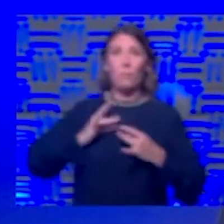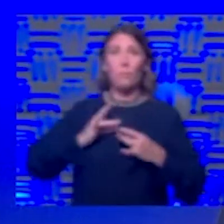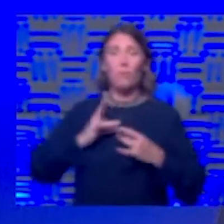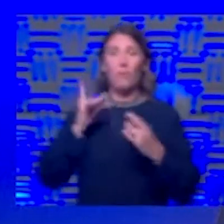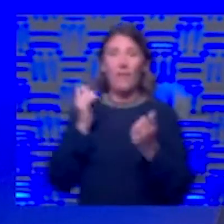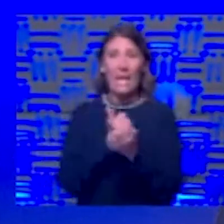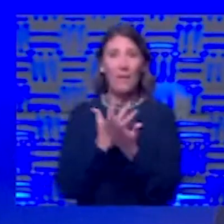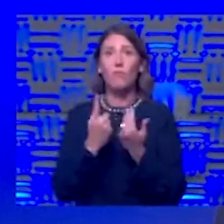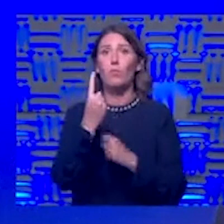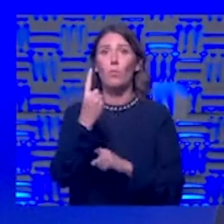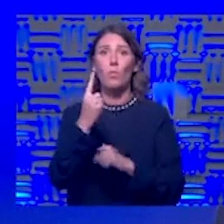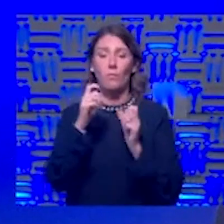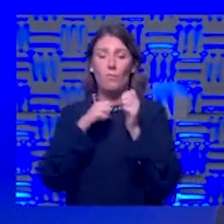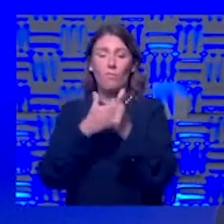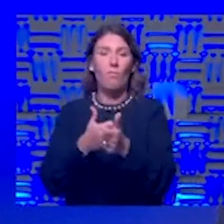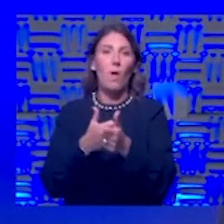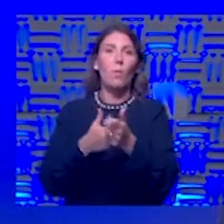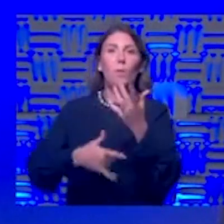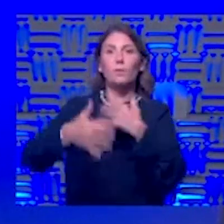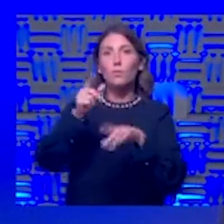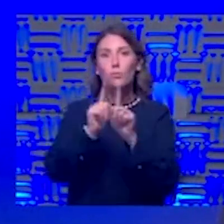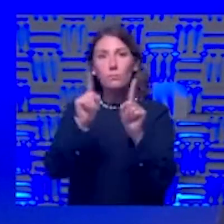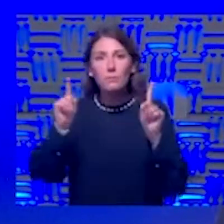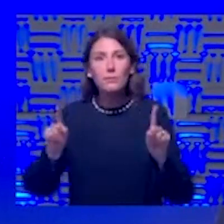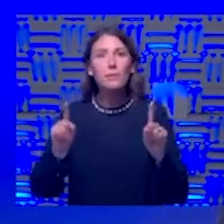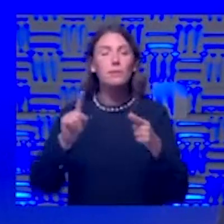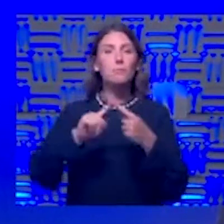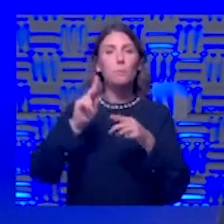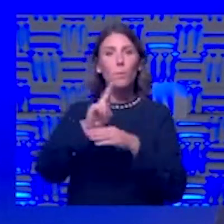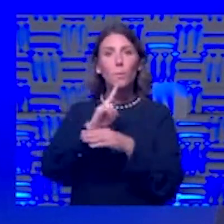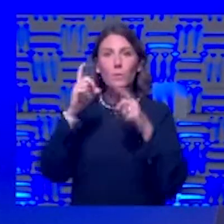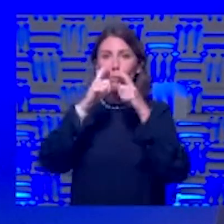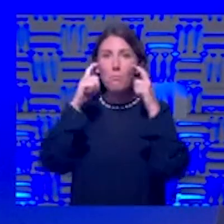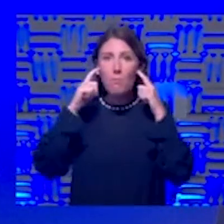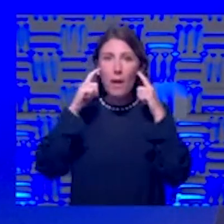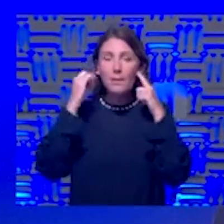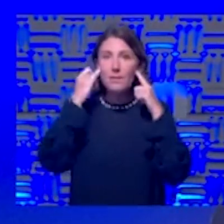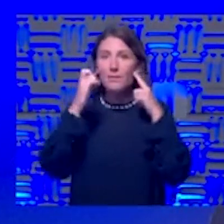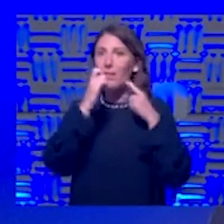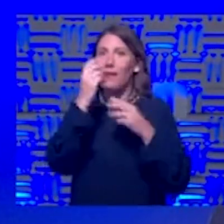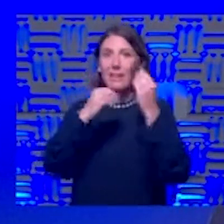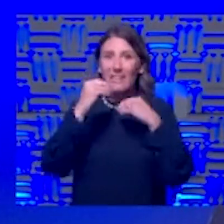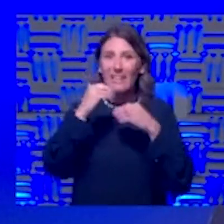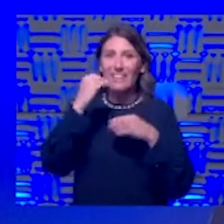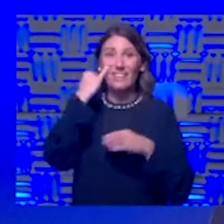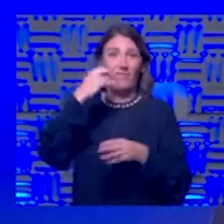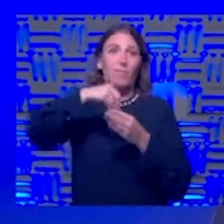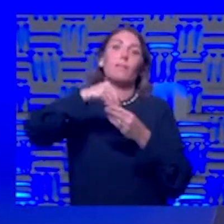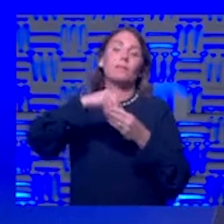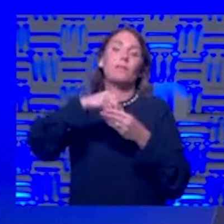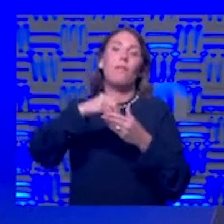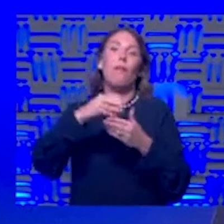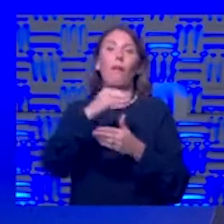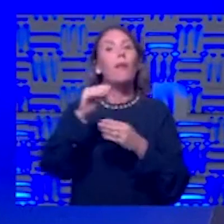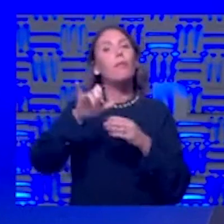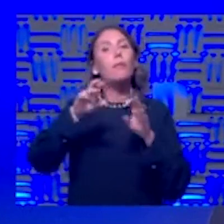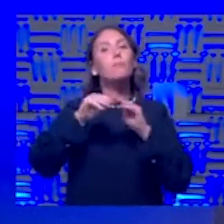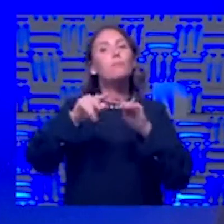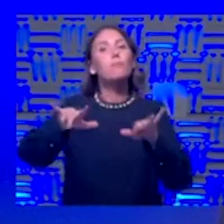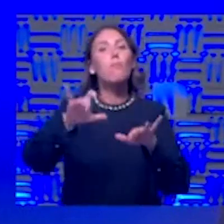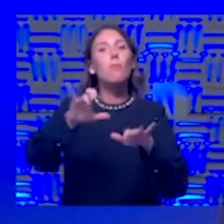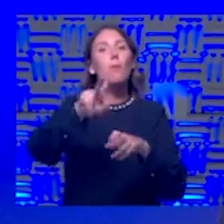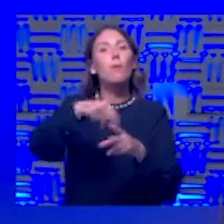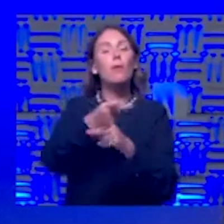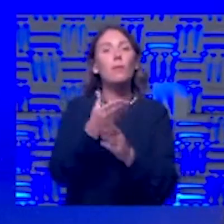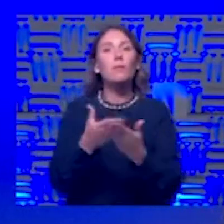everything, social, physical distancing, wearing a mask, when you're not eating, if you are indoors, really that spread and that type of thing is probably